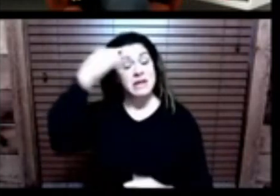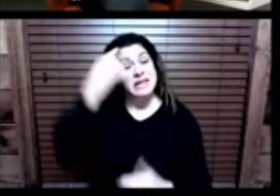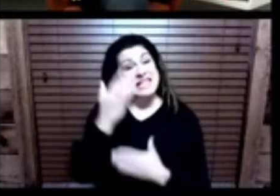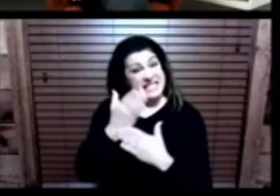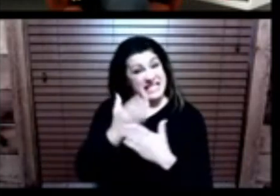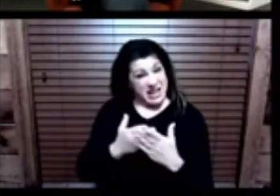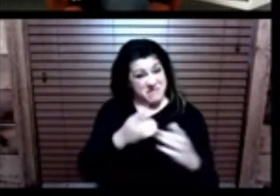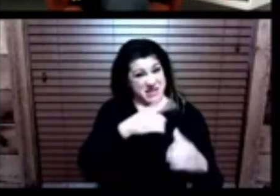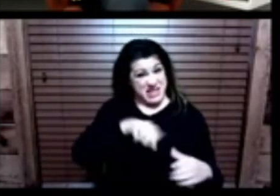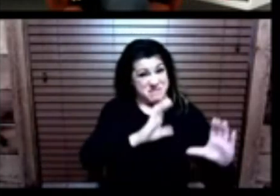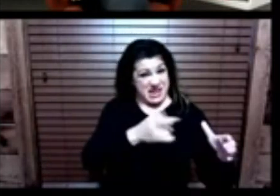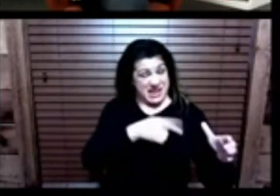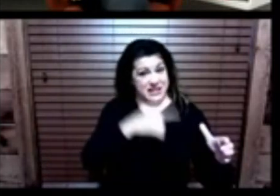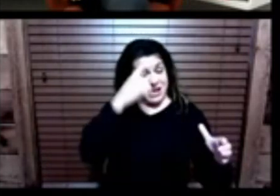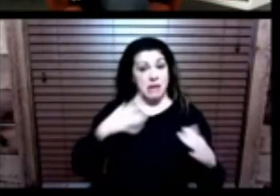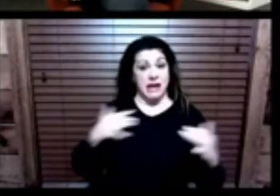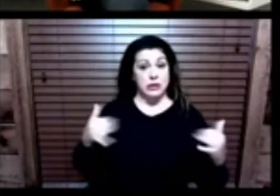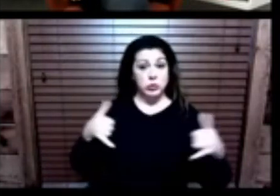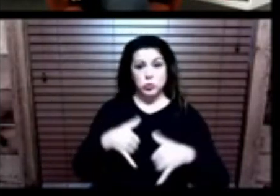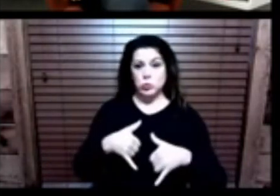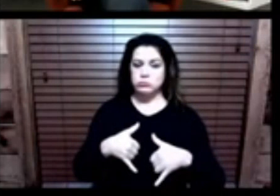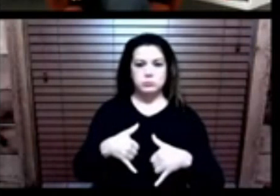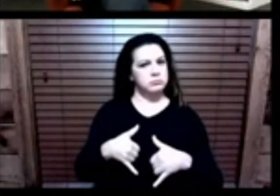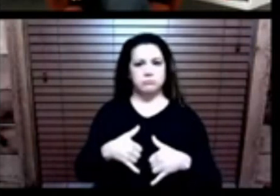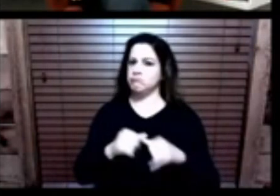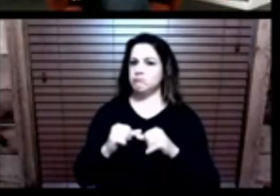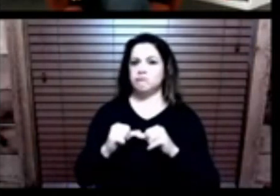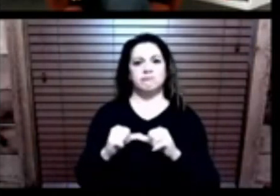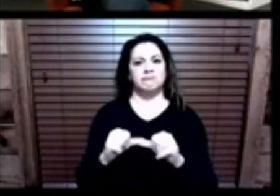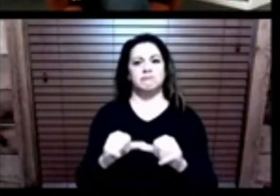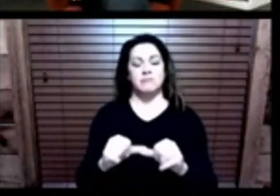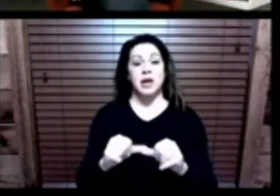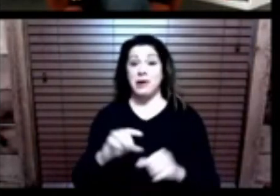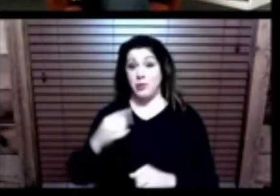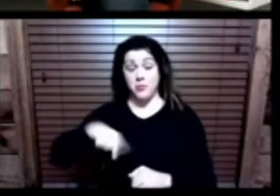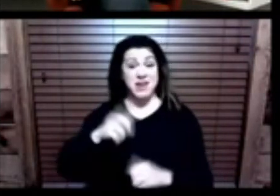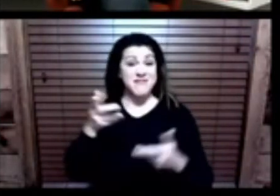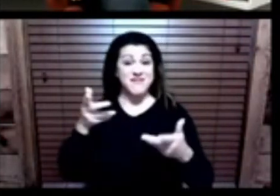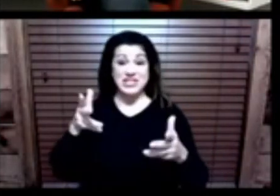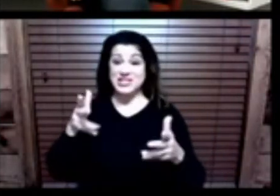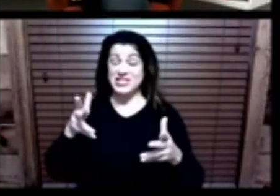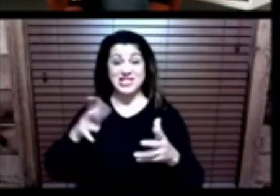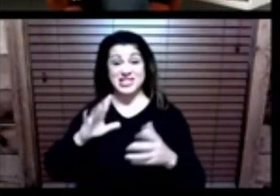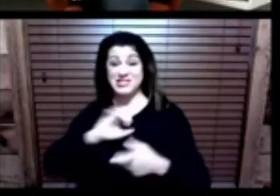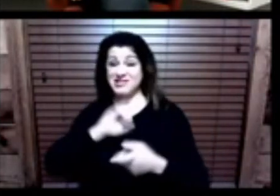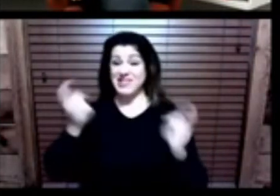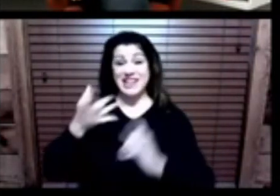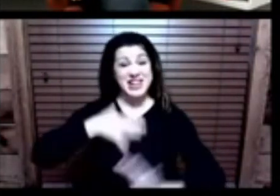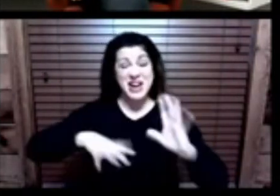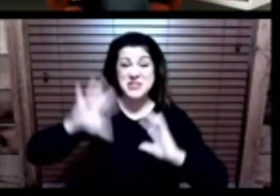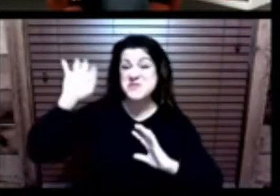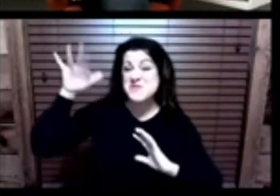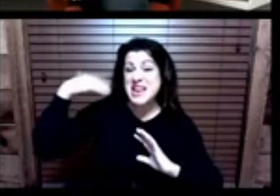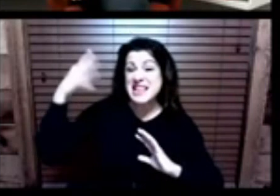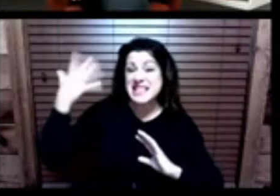to come out of their suits. Mm-hmm. The rest of us had gone crazy already. And a couple of fellas wouldn't be caught